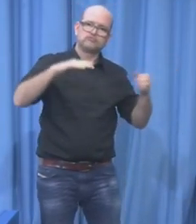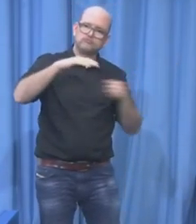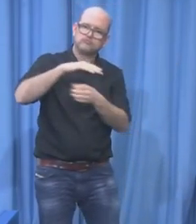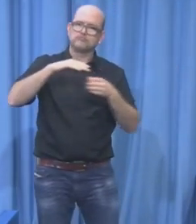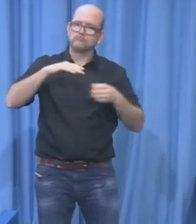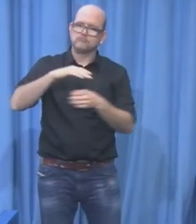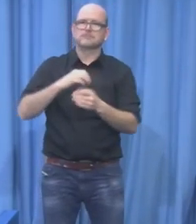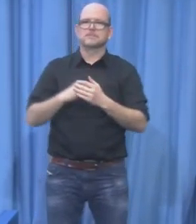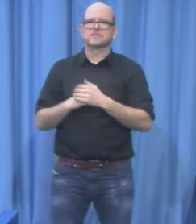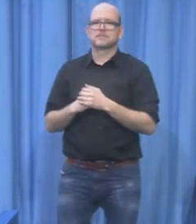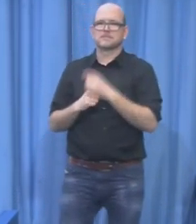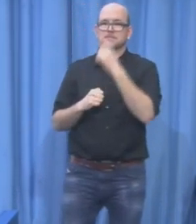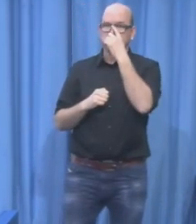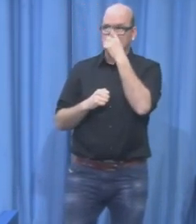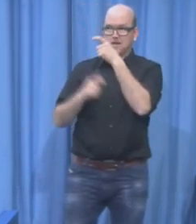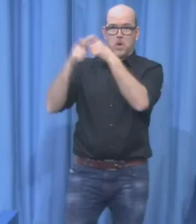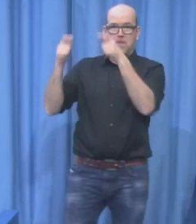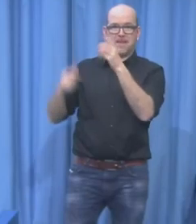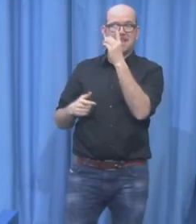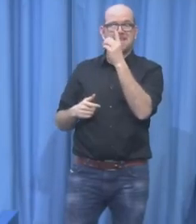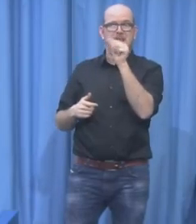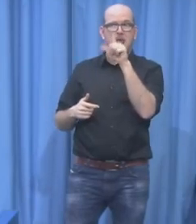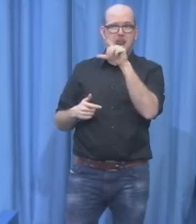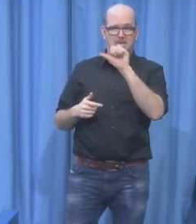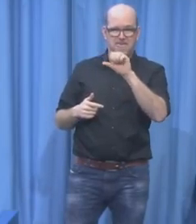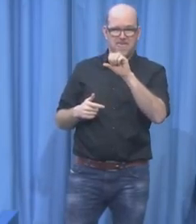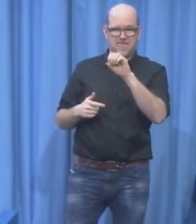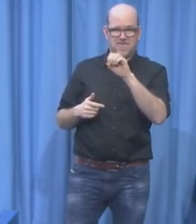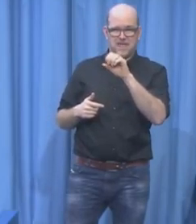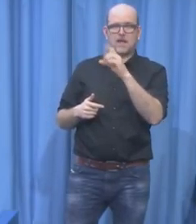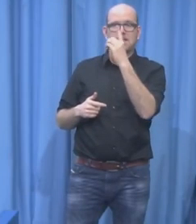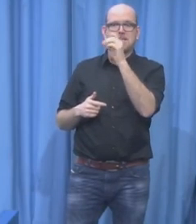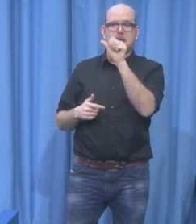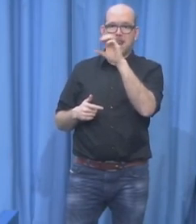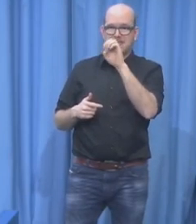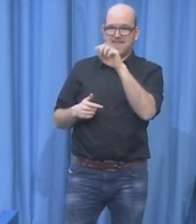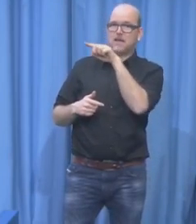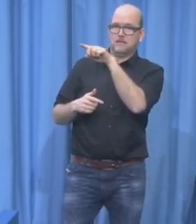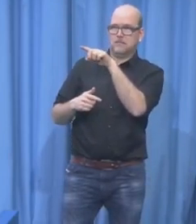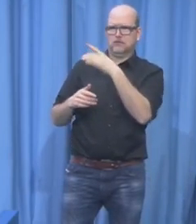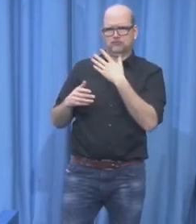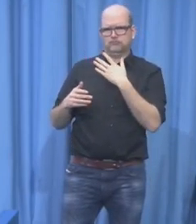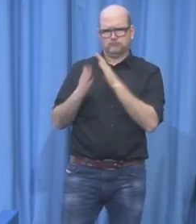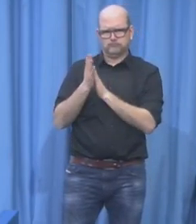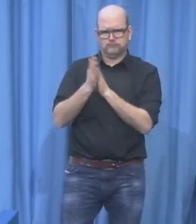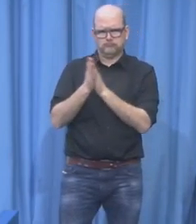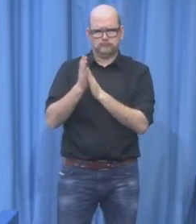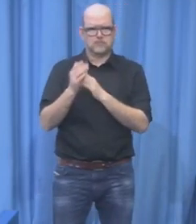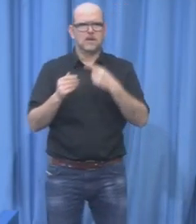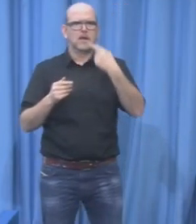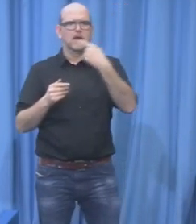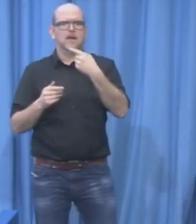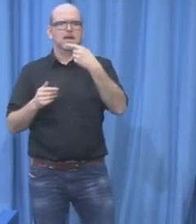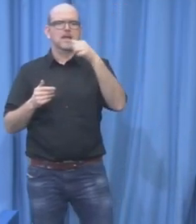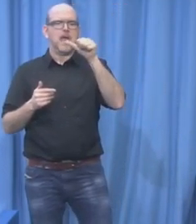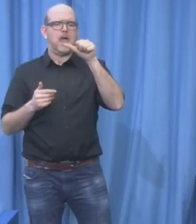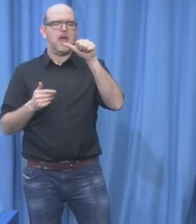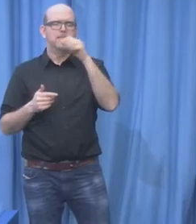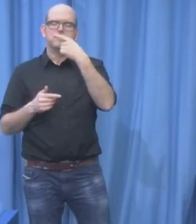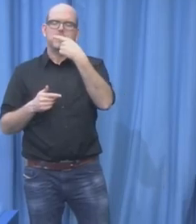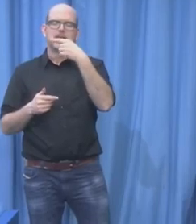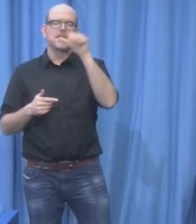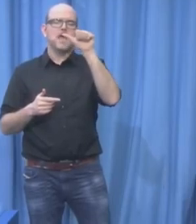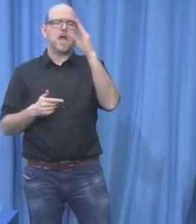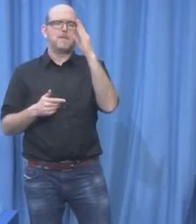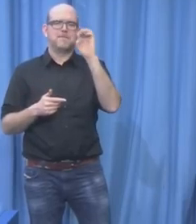Dale was on the third floor, and the elevator was broken. So Gabe's always at work, 10 minutes early, 15 minutes early, model employee,